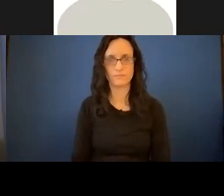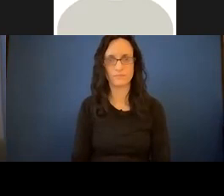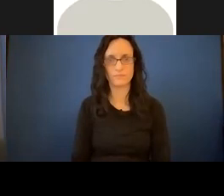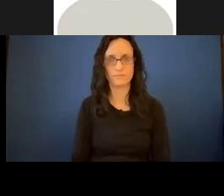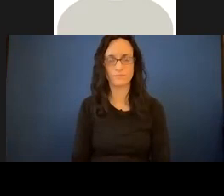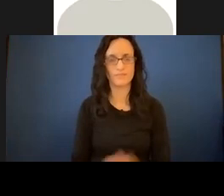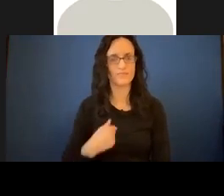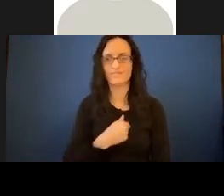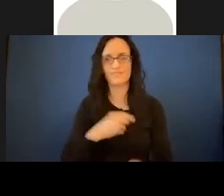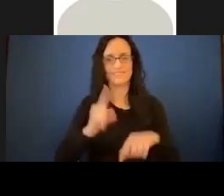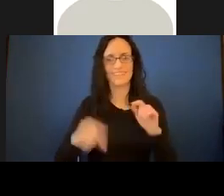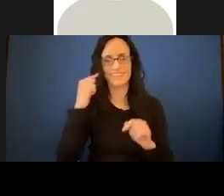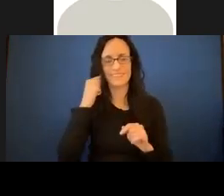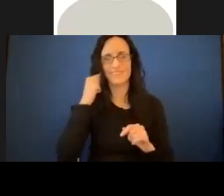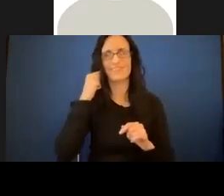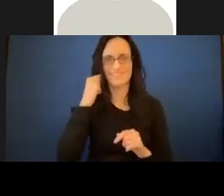We can't hear you. Oh, there.